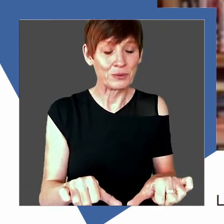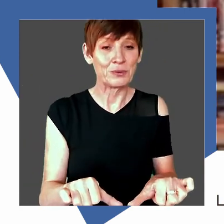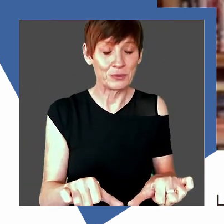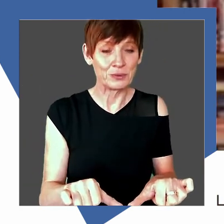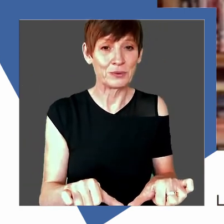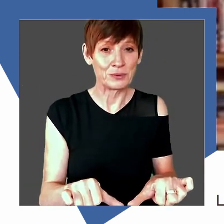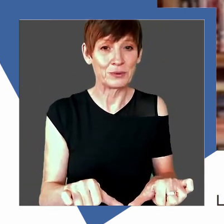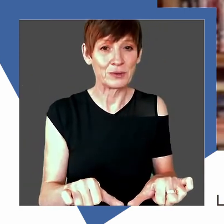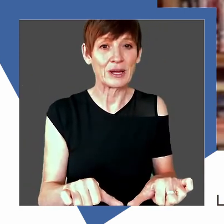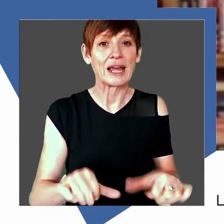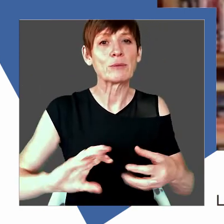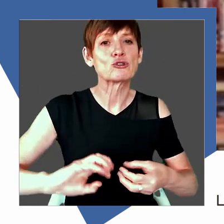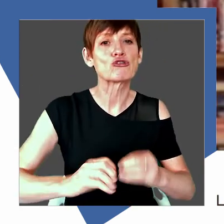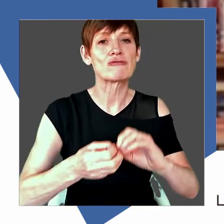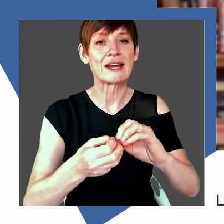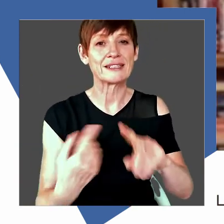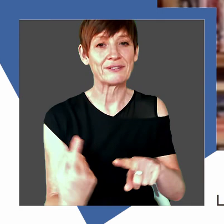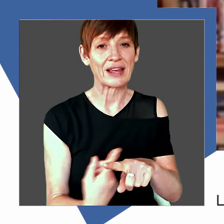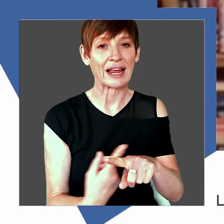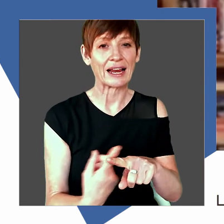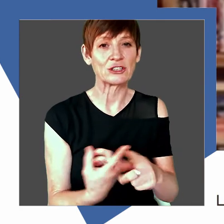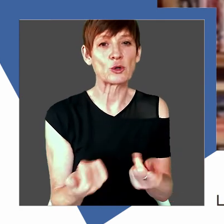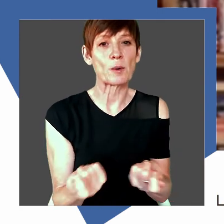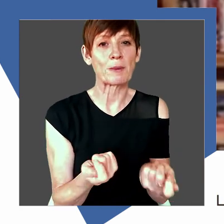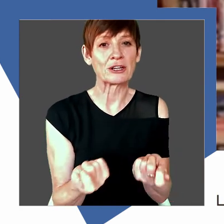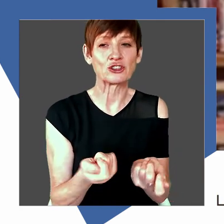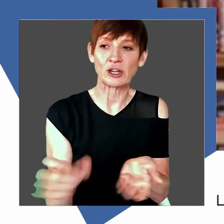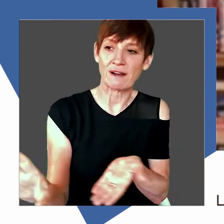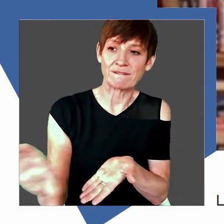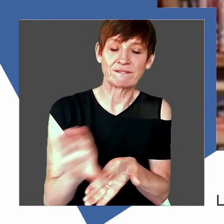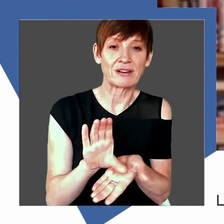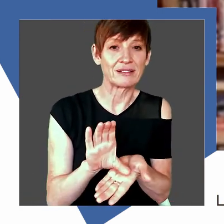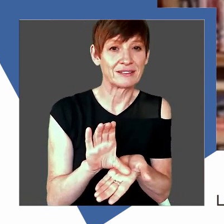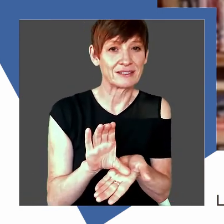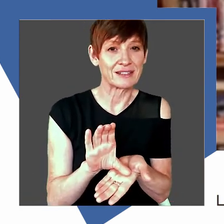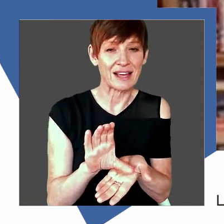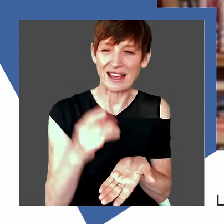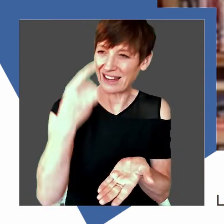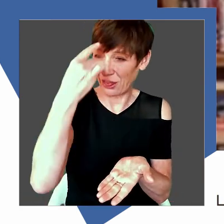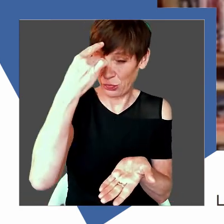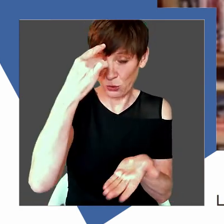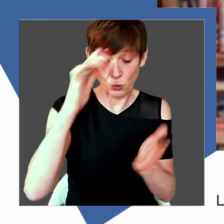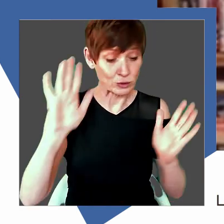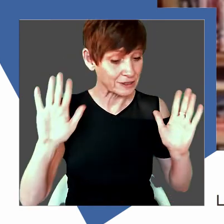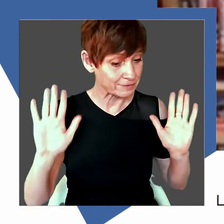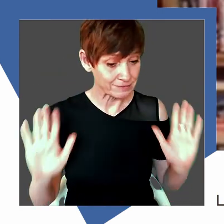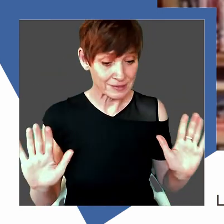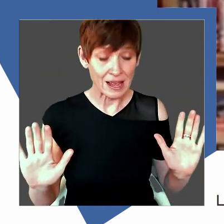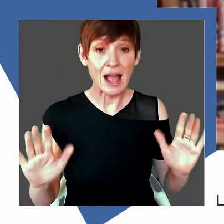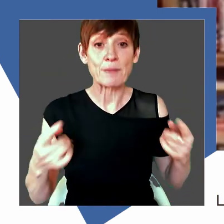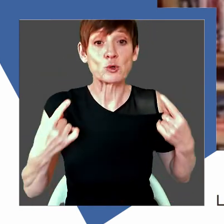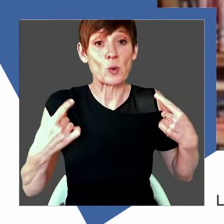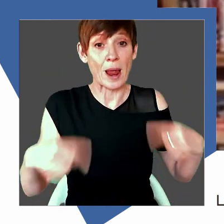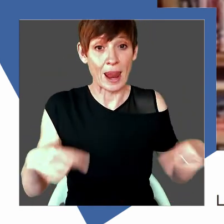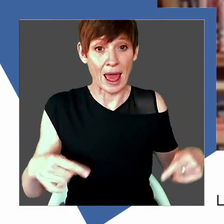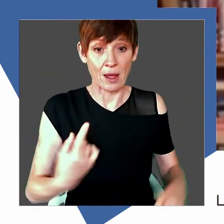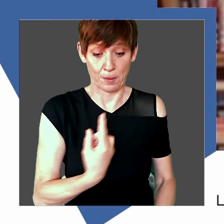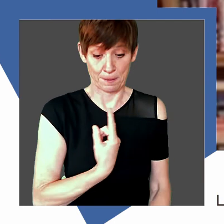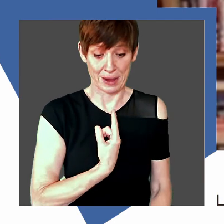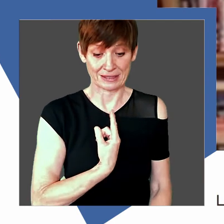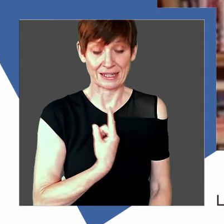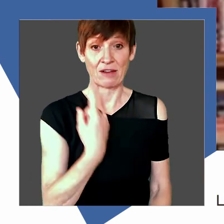it was Creative England that were managing a fund, and I was like, do you know what, I'm gonna give myself a year.